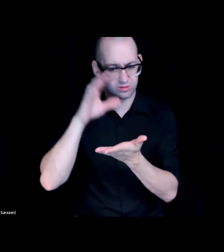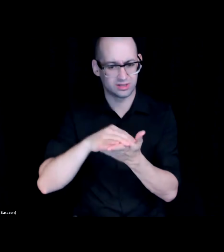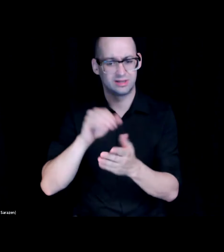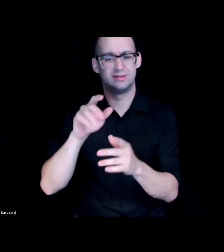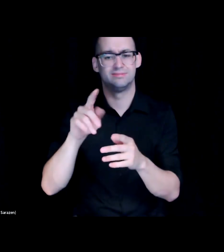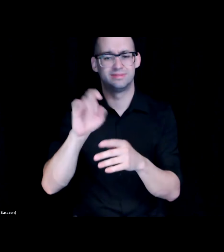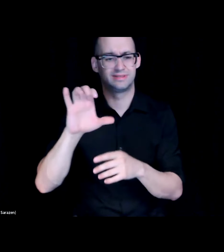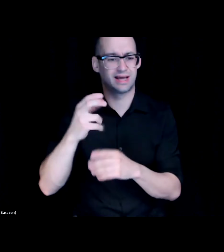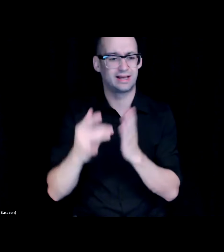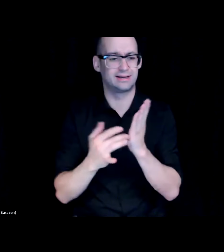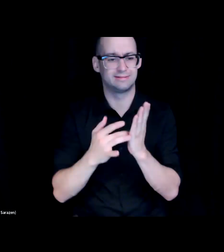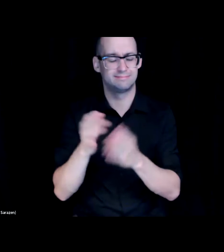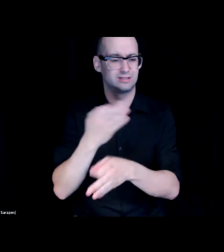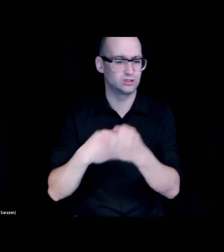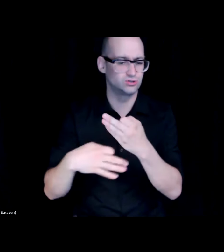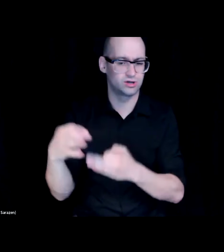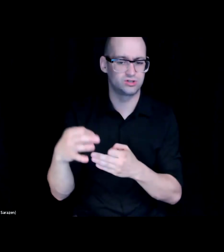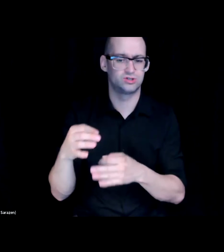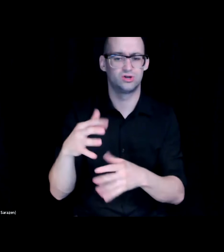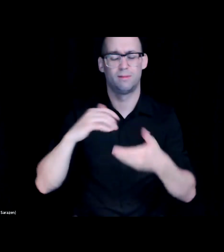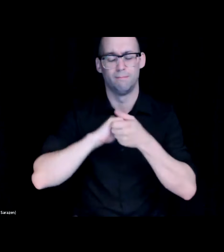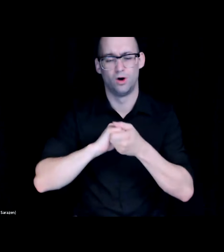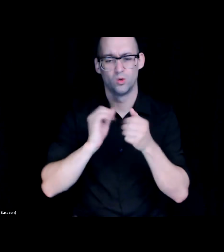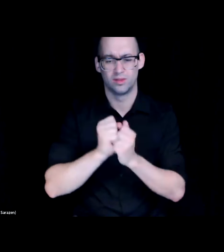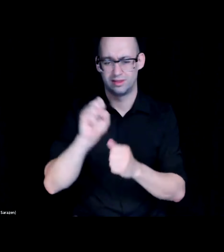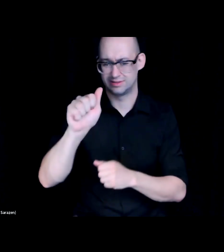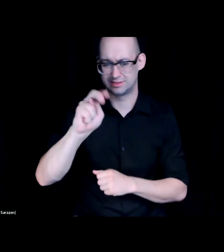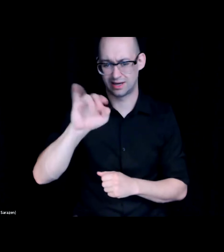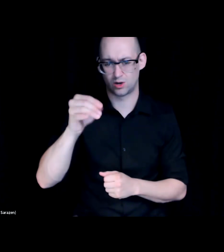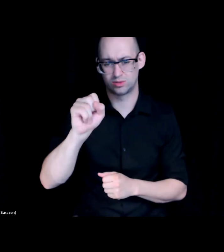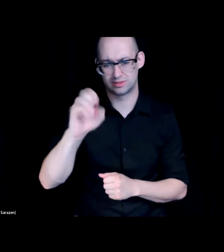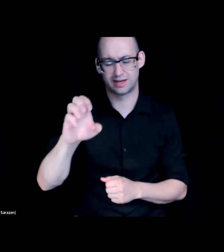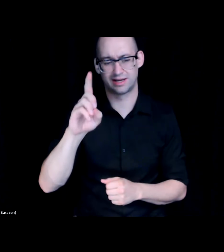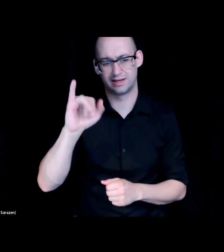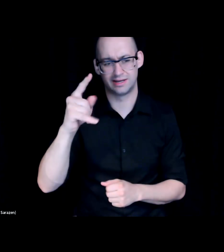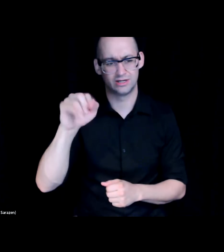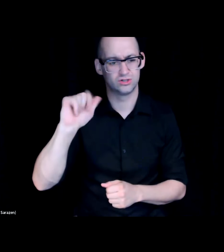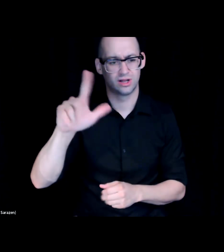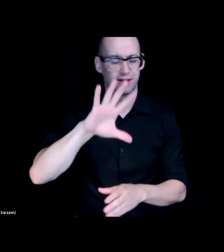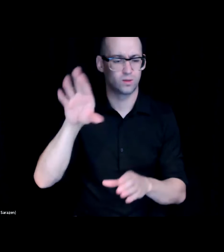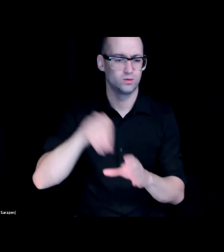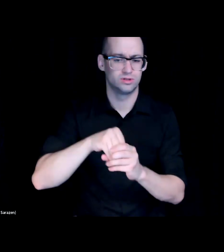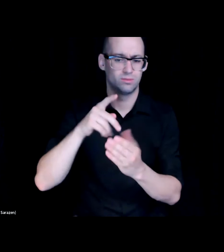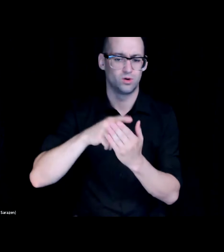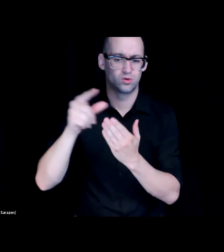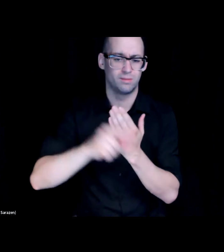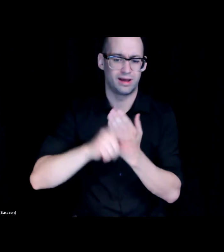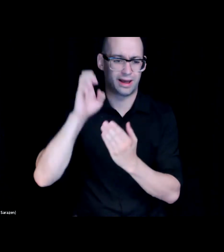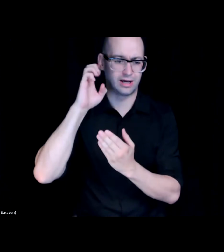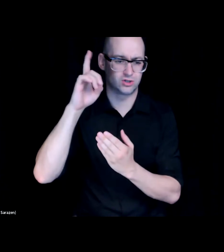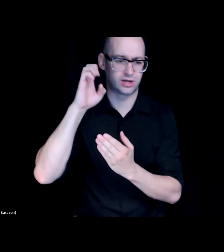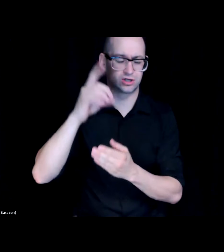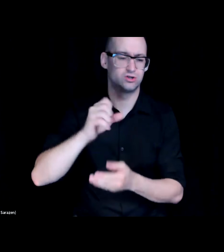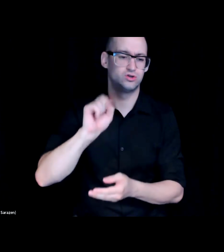for devices, also our partner with the San Jose Digital Inclusion Program. Education Superhighway, love them,